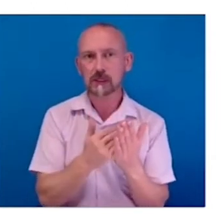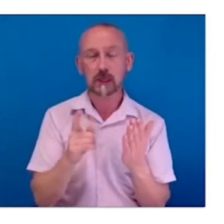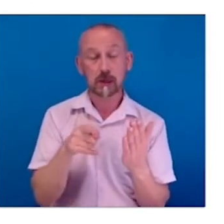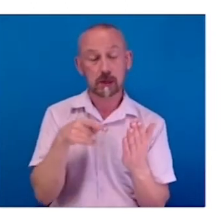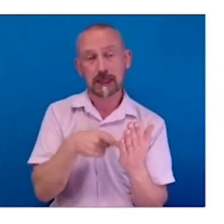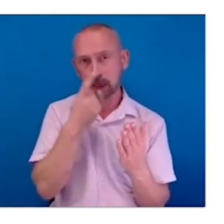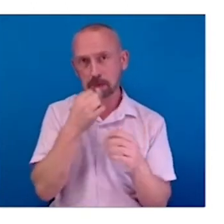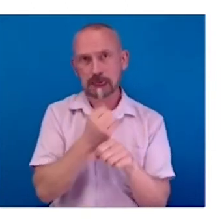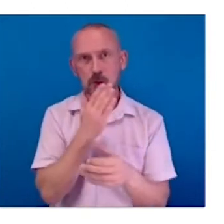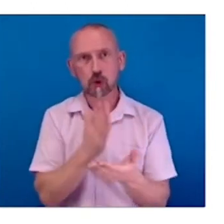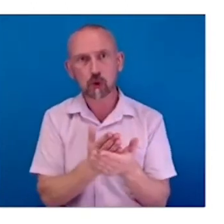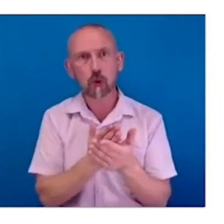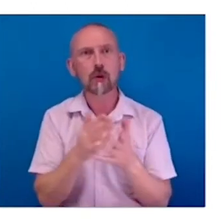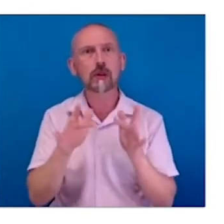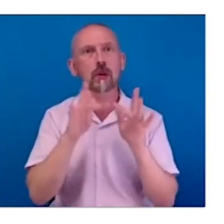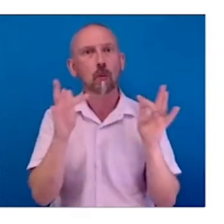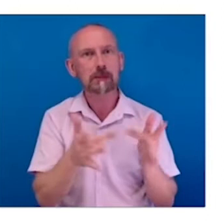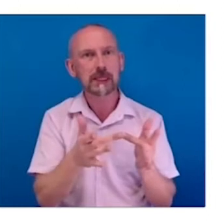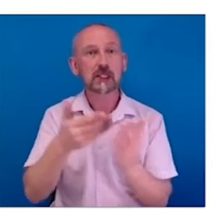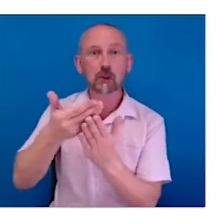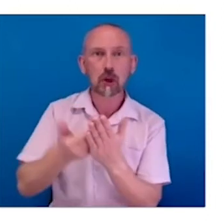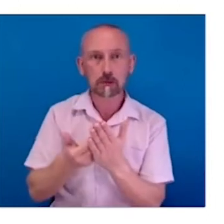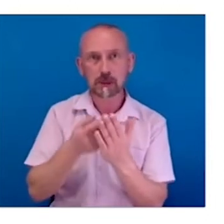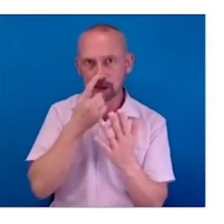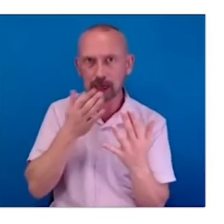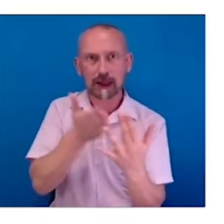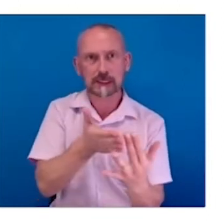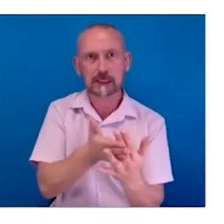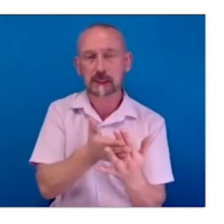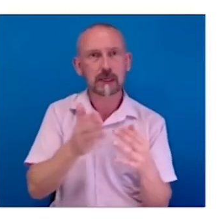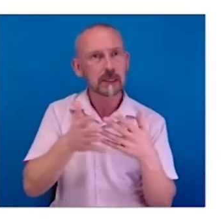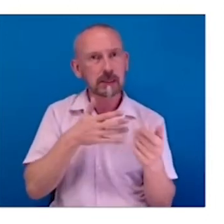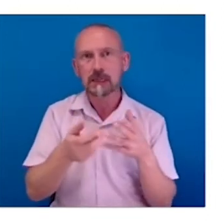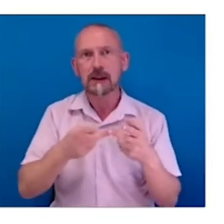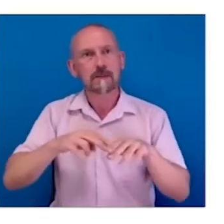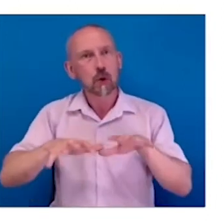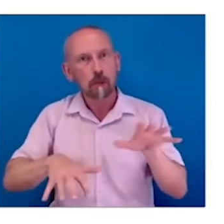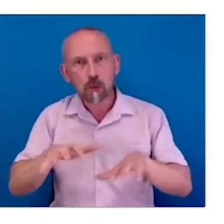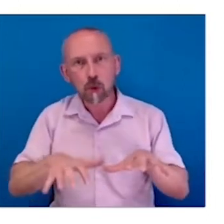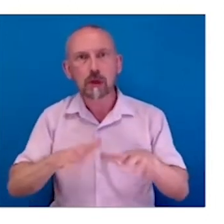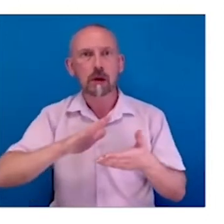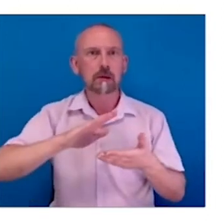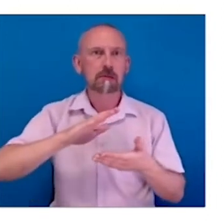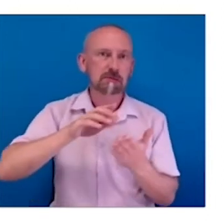are accessible to people using computers, smartphones, or tablets to access them. So these are